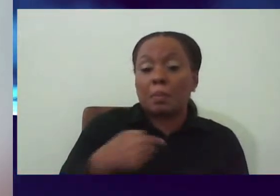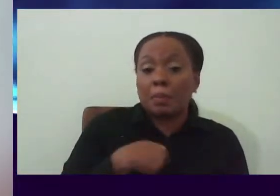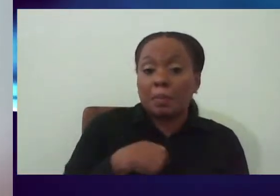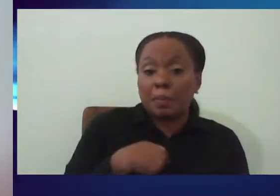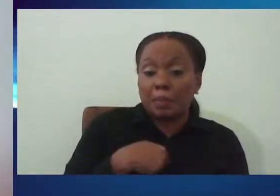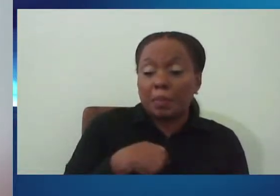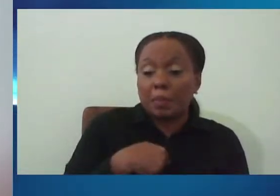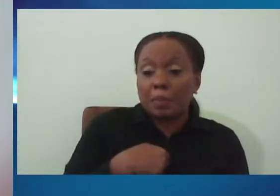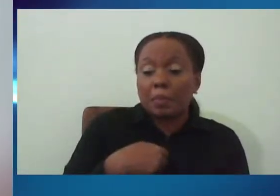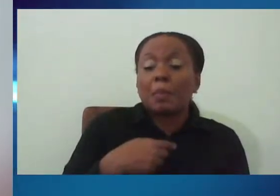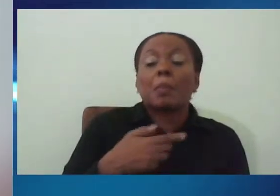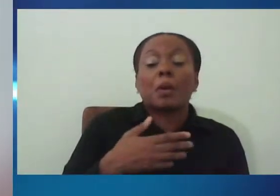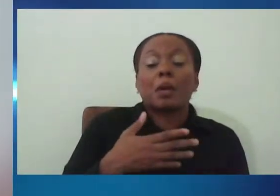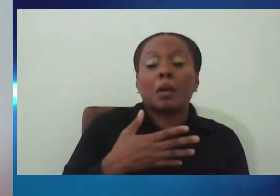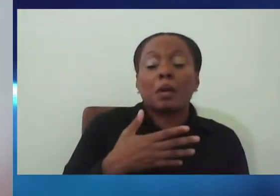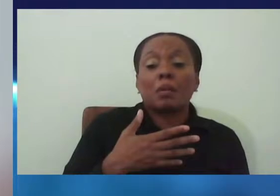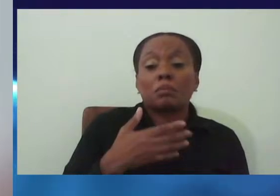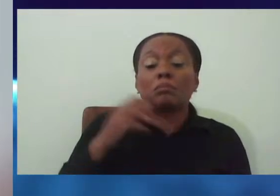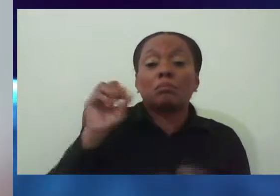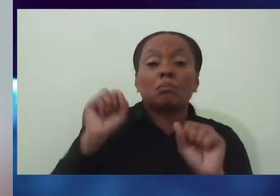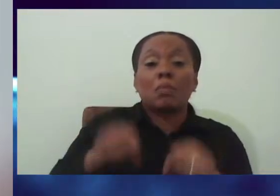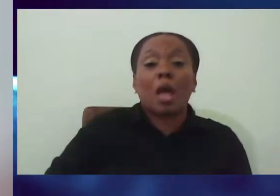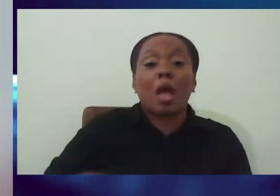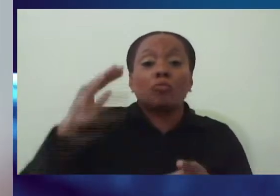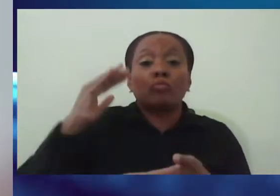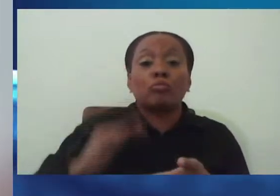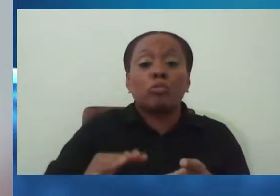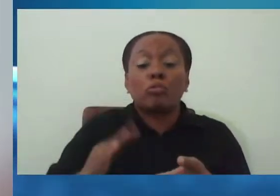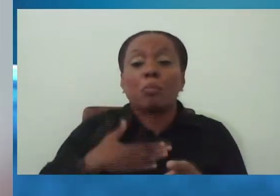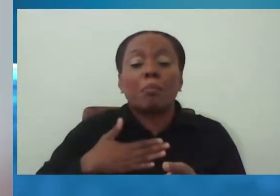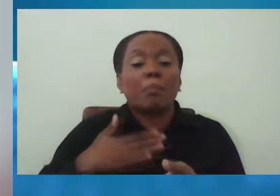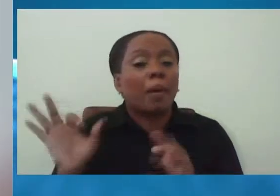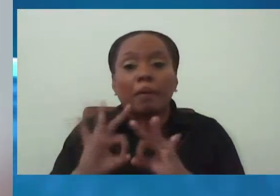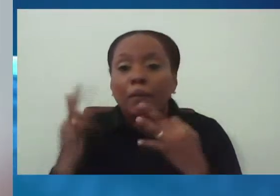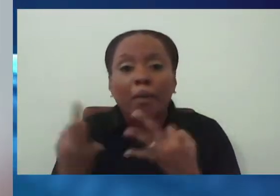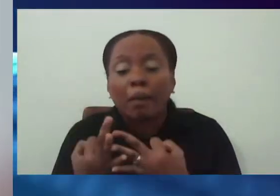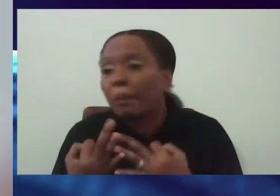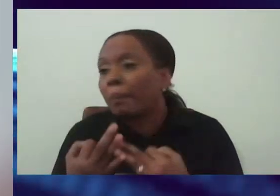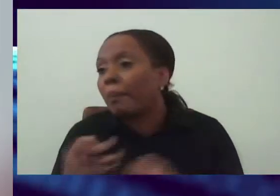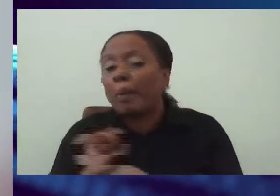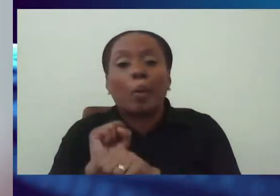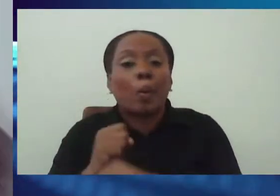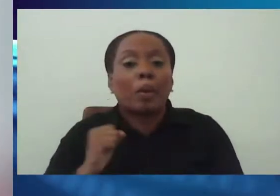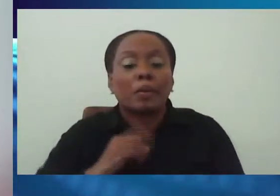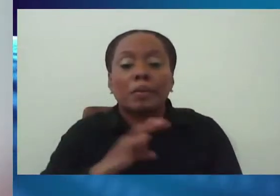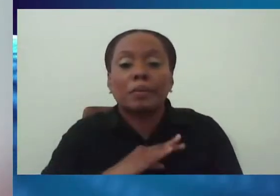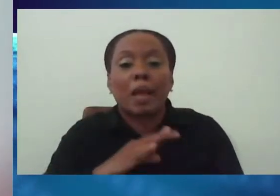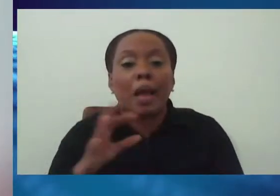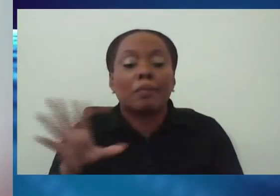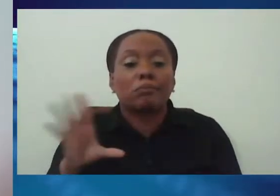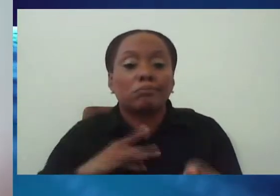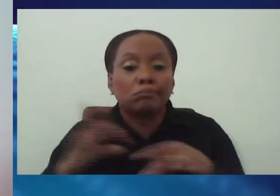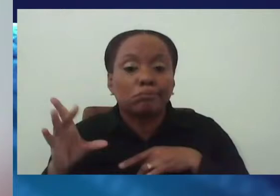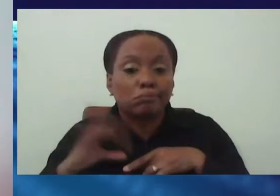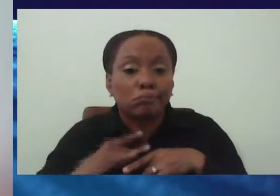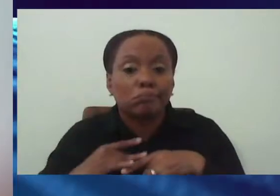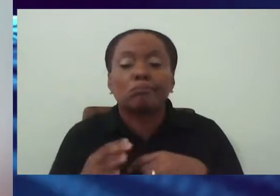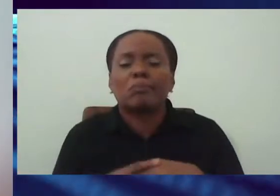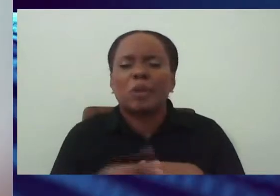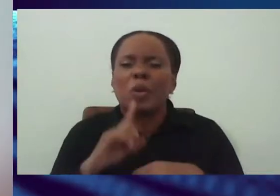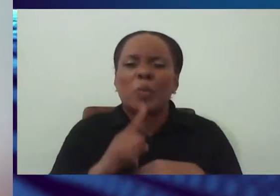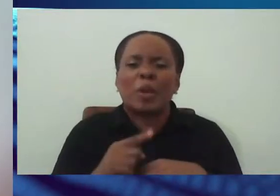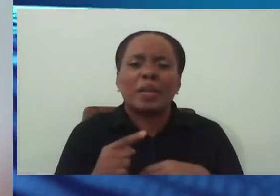reduce the risk of them getting it from me, so to reduce the risk of spread. So those are really the two